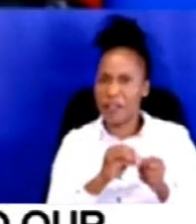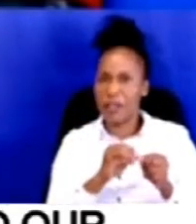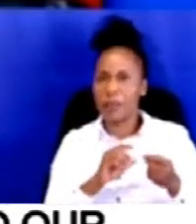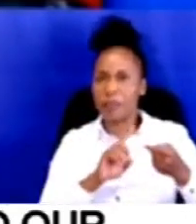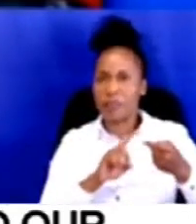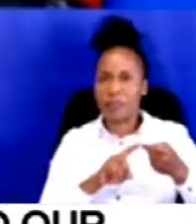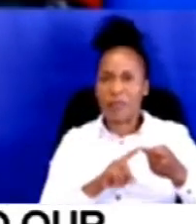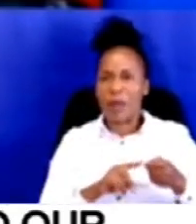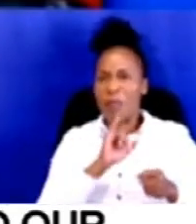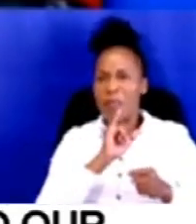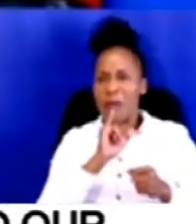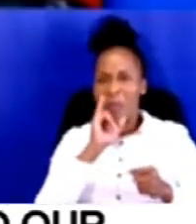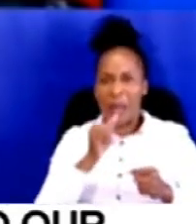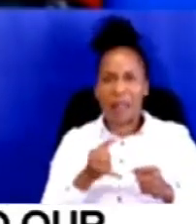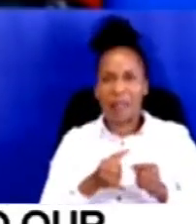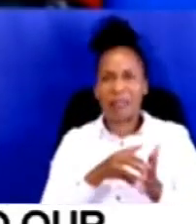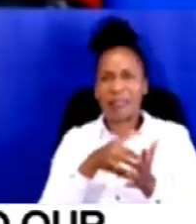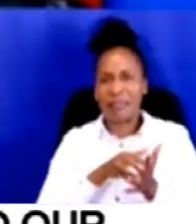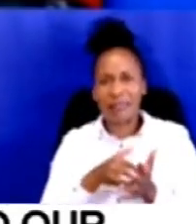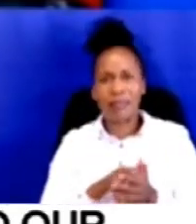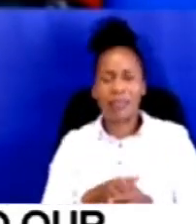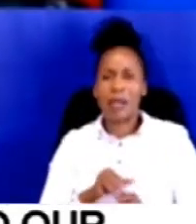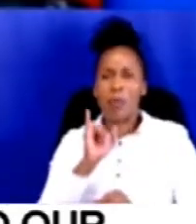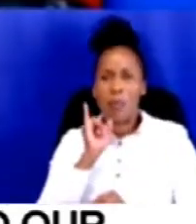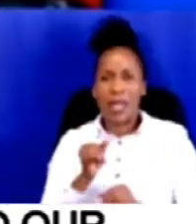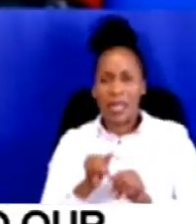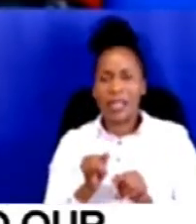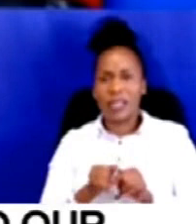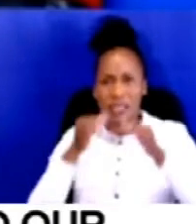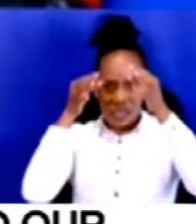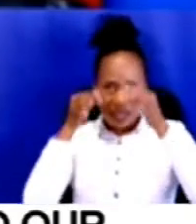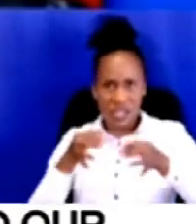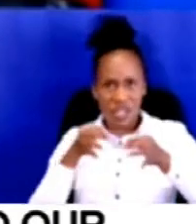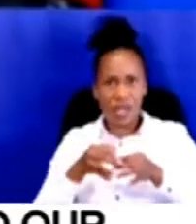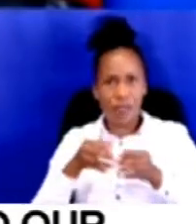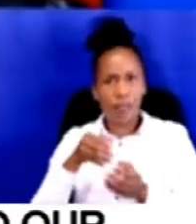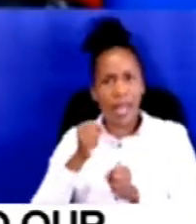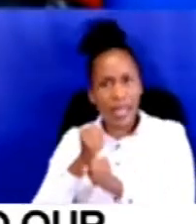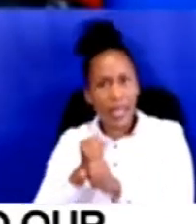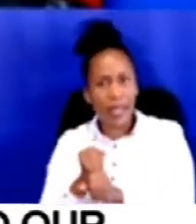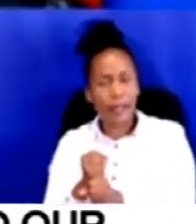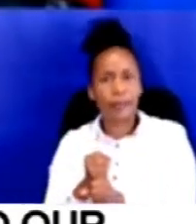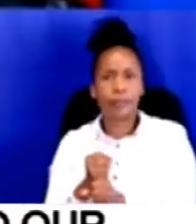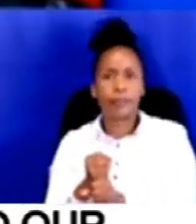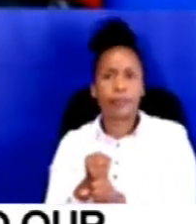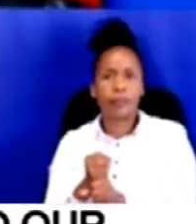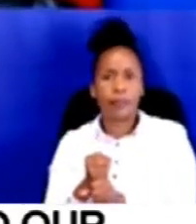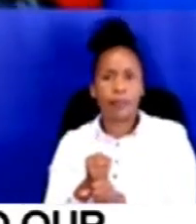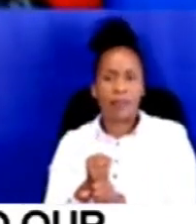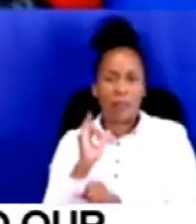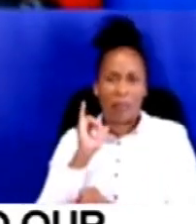poor weakness, weak decision collection, decision making,